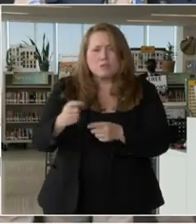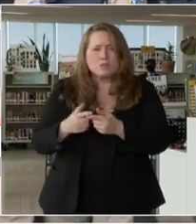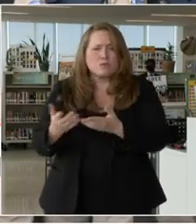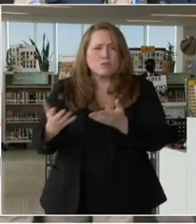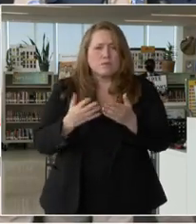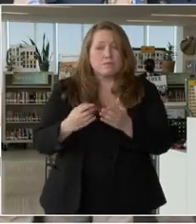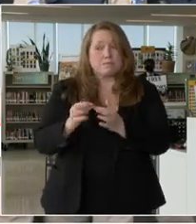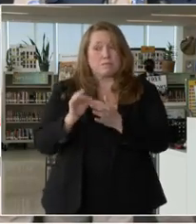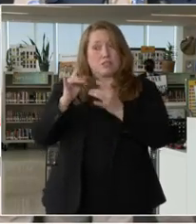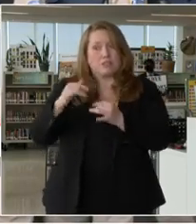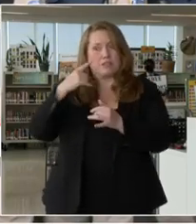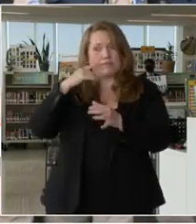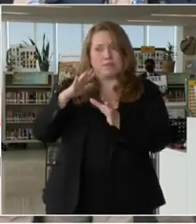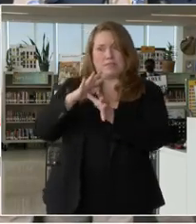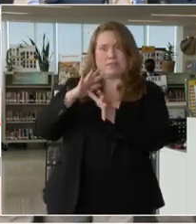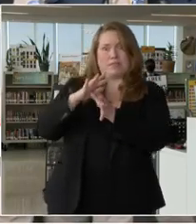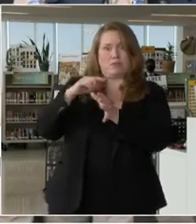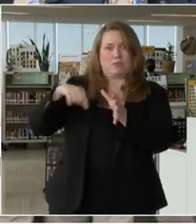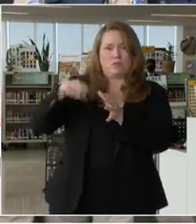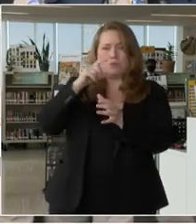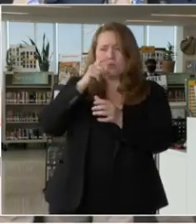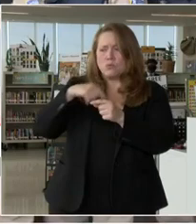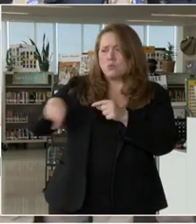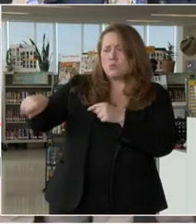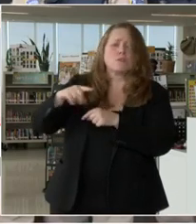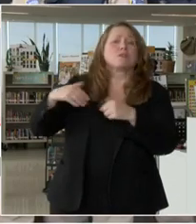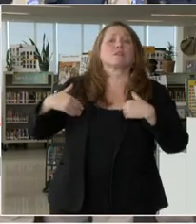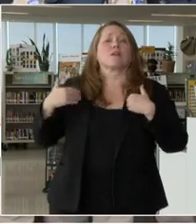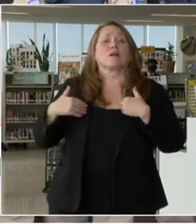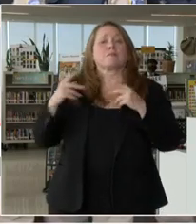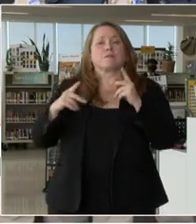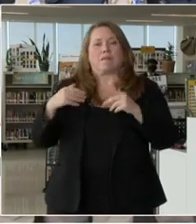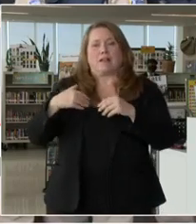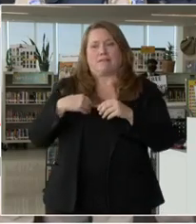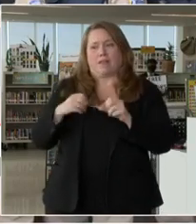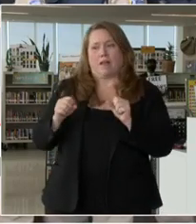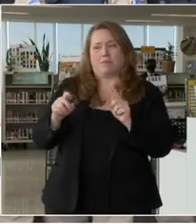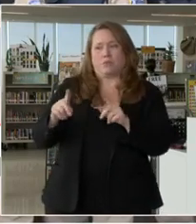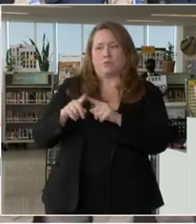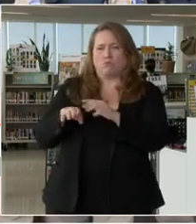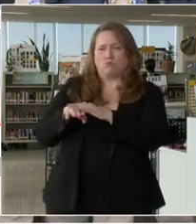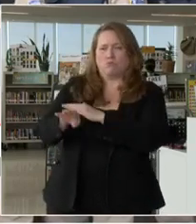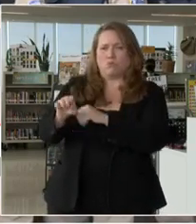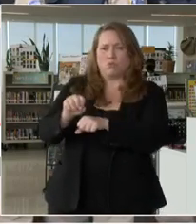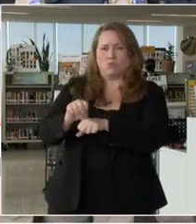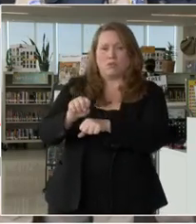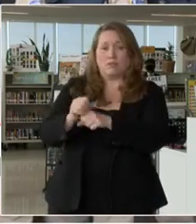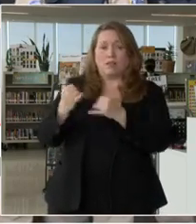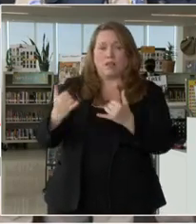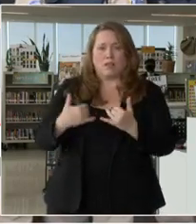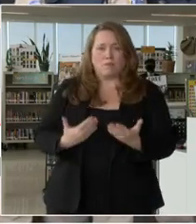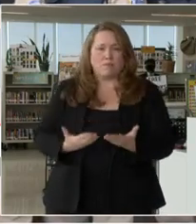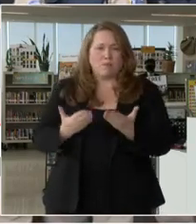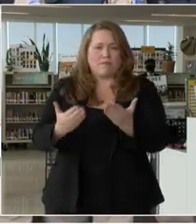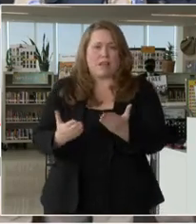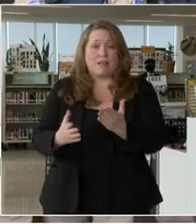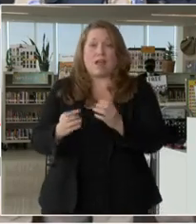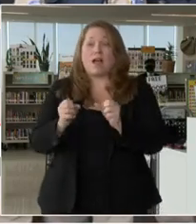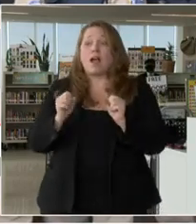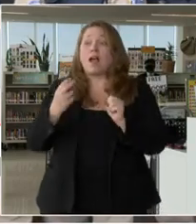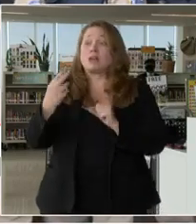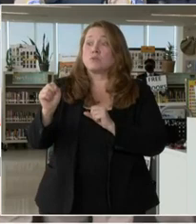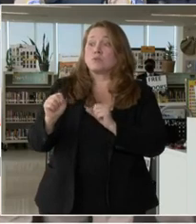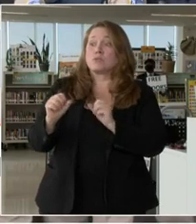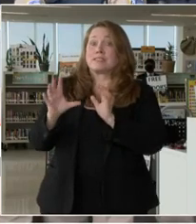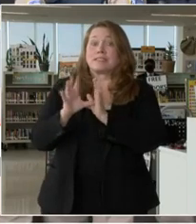grade year, to make sure that young people have access to work? Now, by providing high school seniors an opportunity